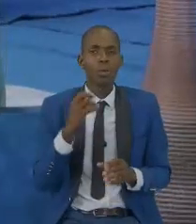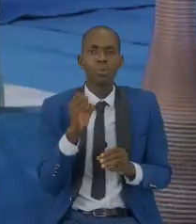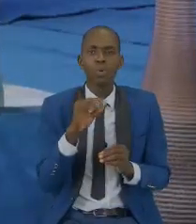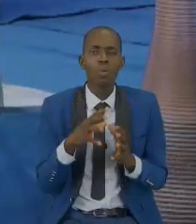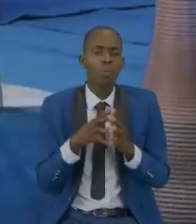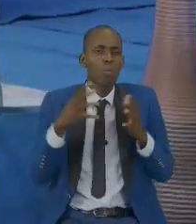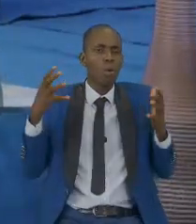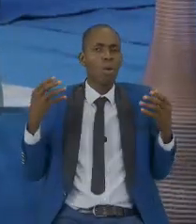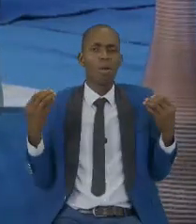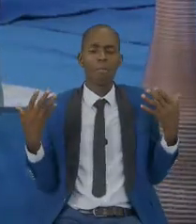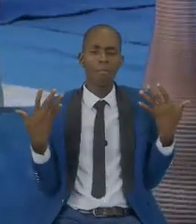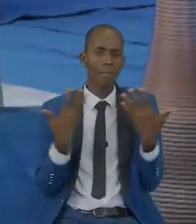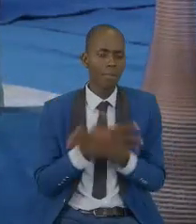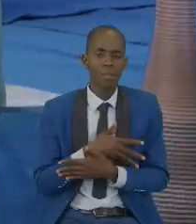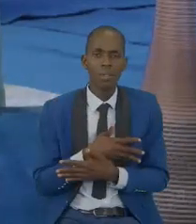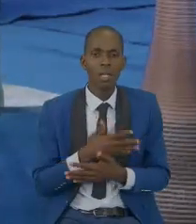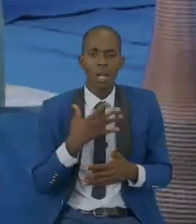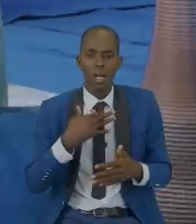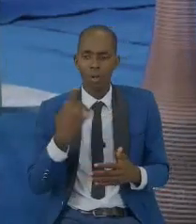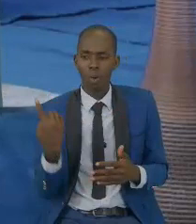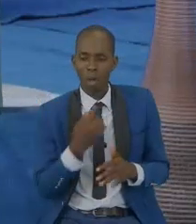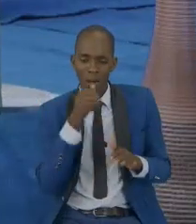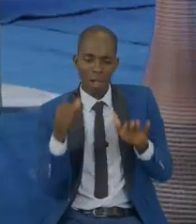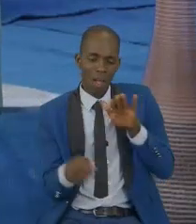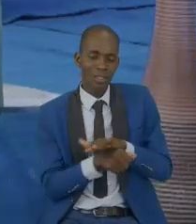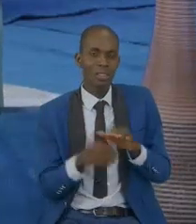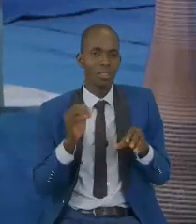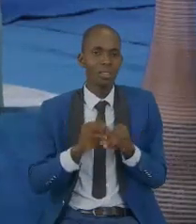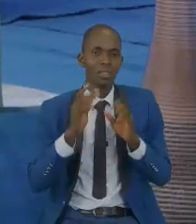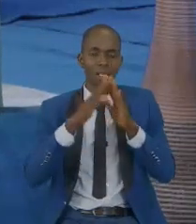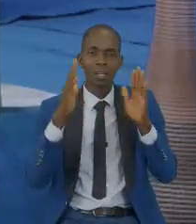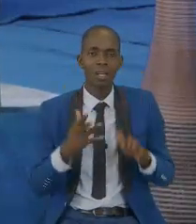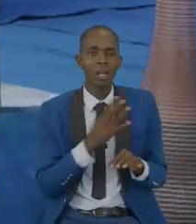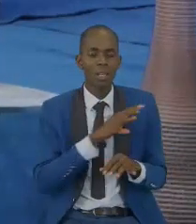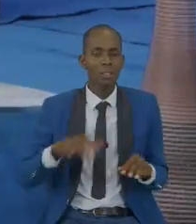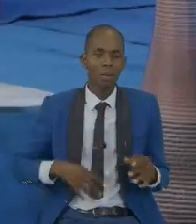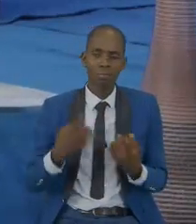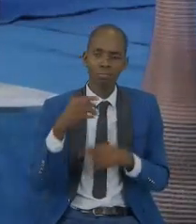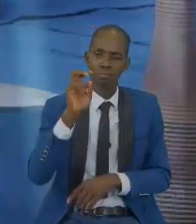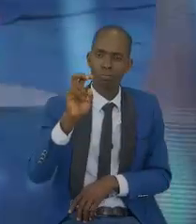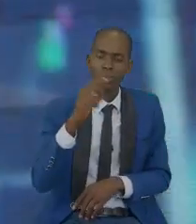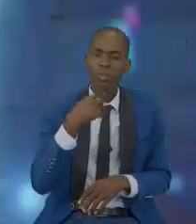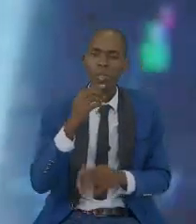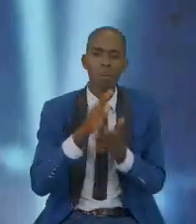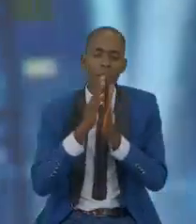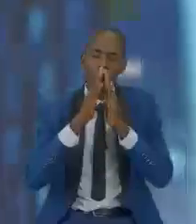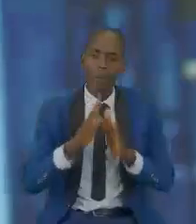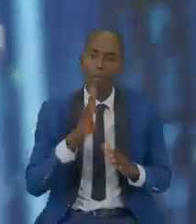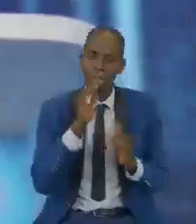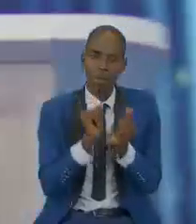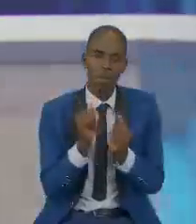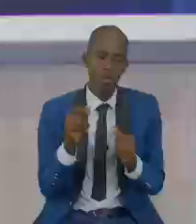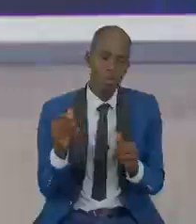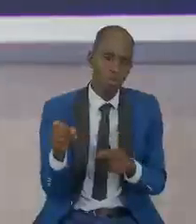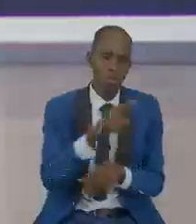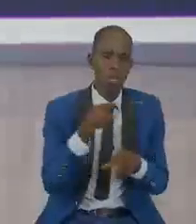behind closed doors. And then Christ came to them and said, "Peace be unto you. As my Father has sent